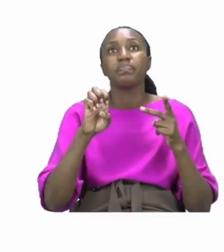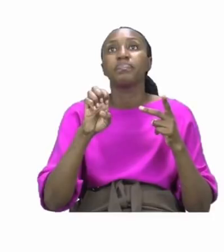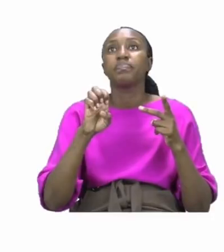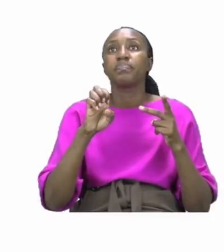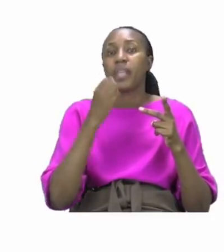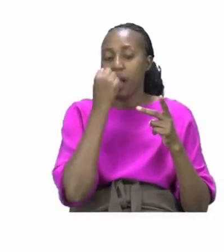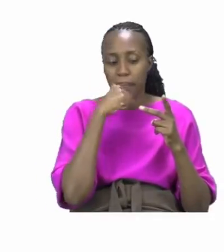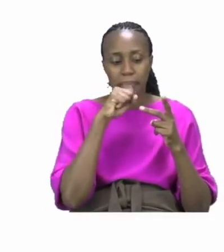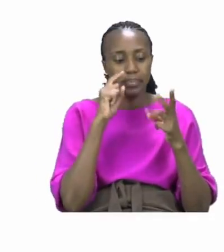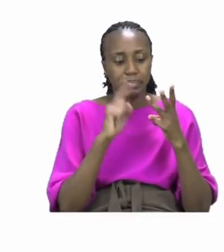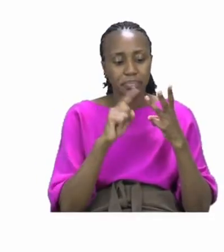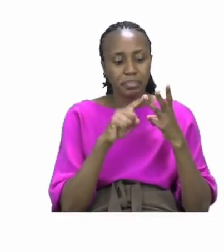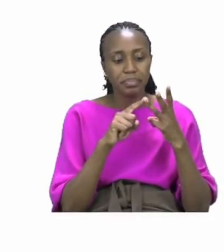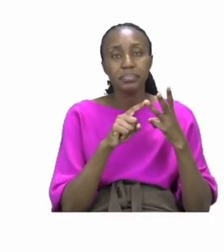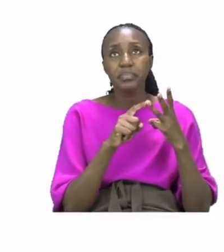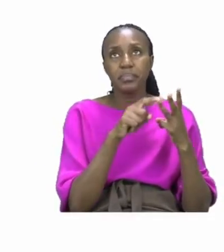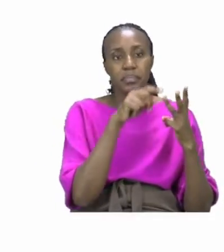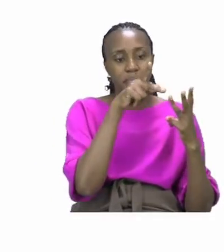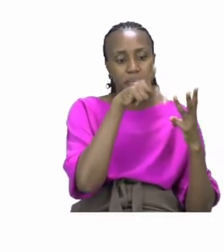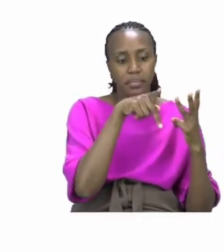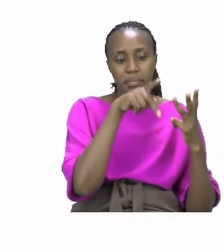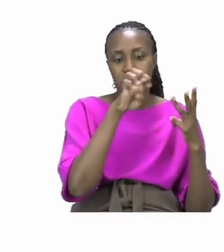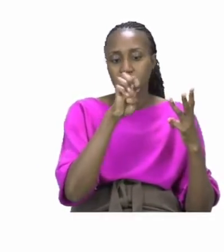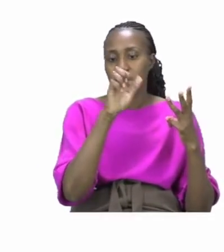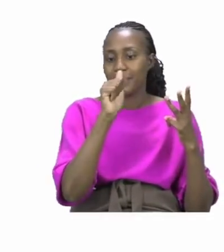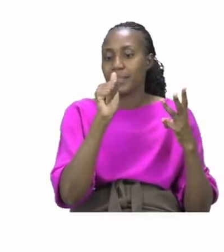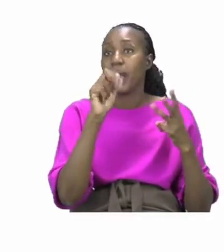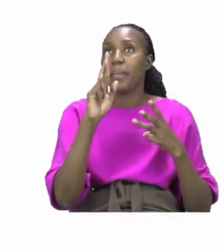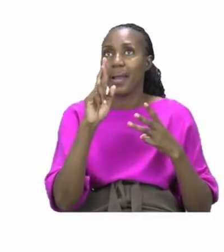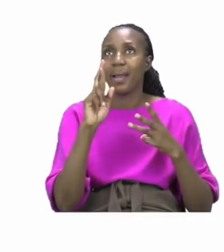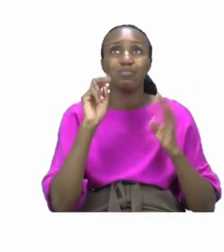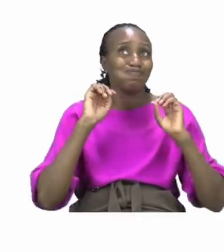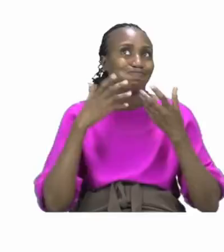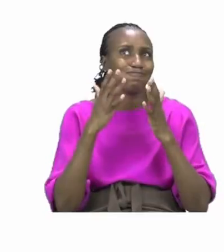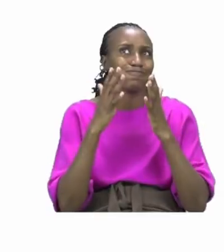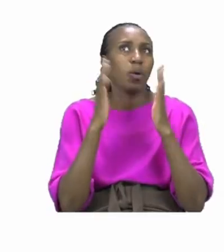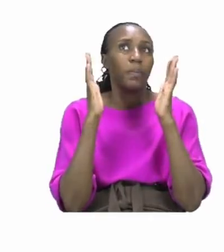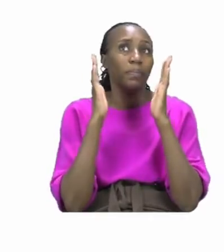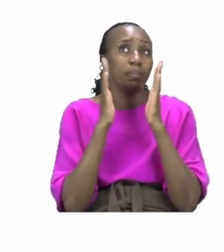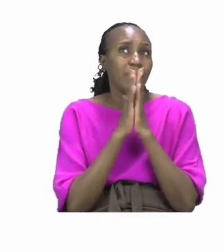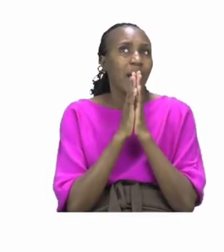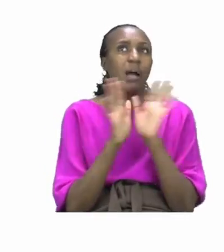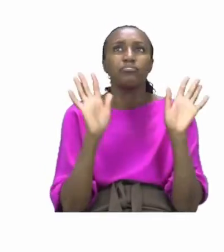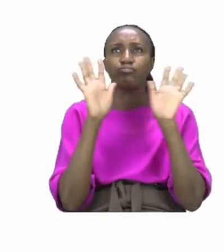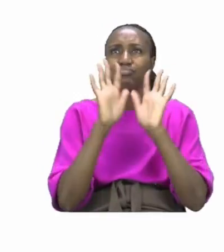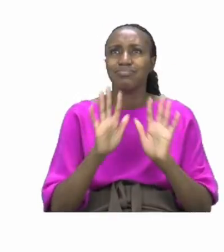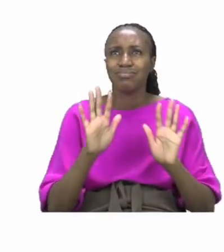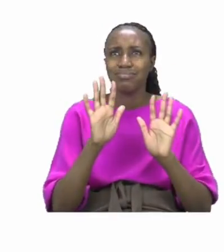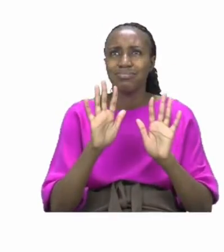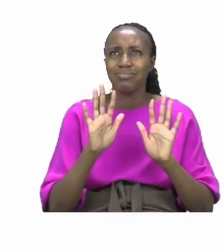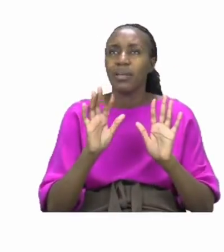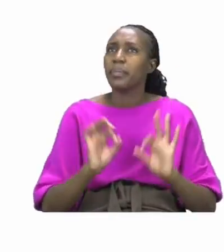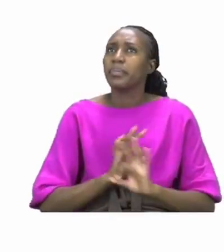a pear. Well done, everyone. So don't forget to color them neatly and make sure